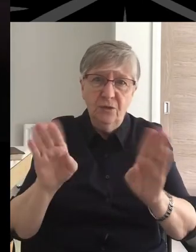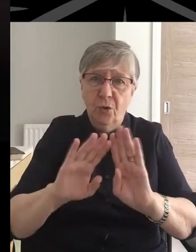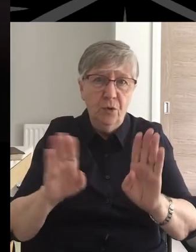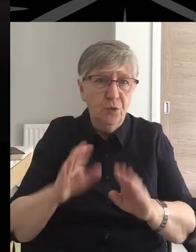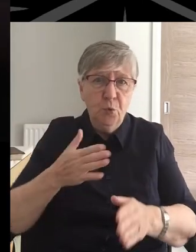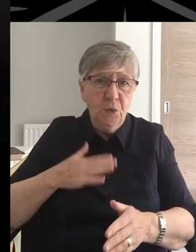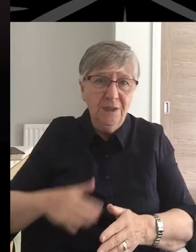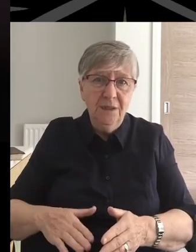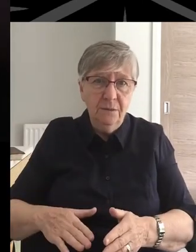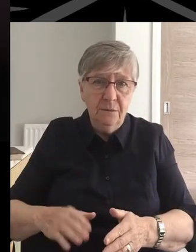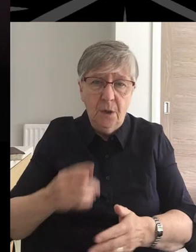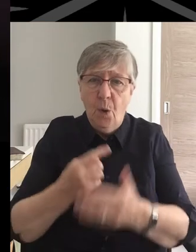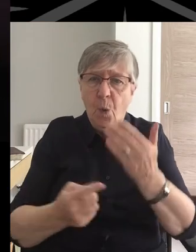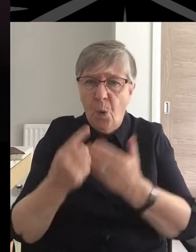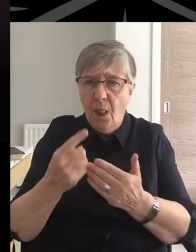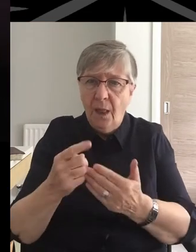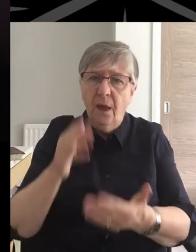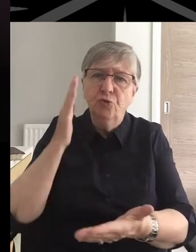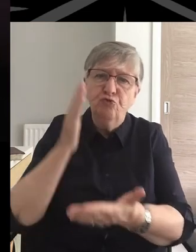Simply to trust God,